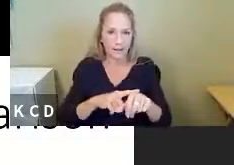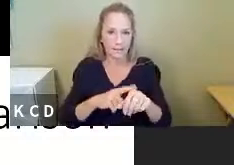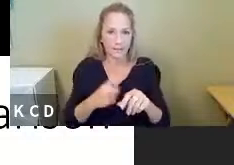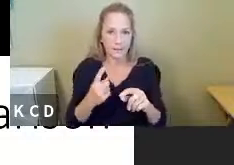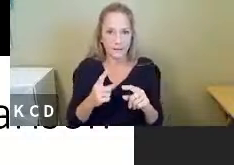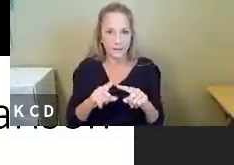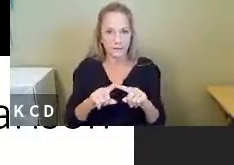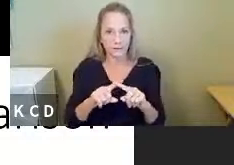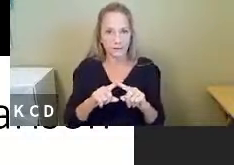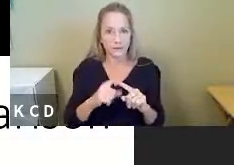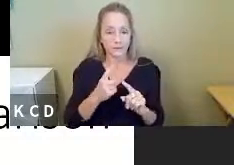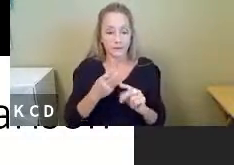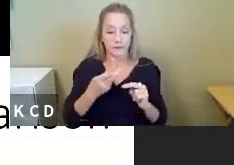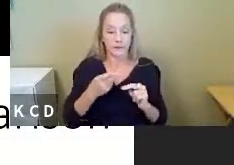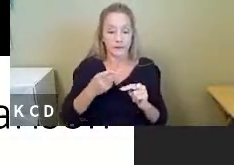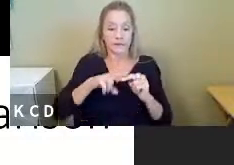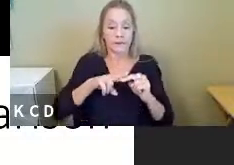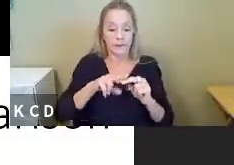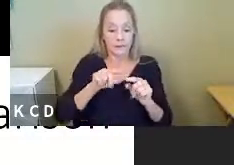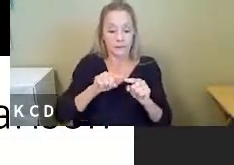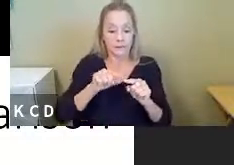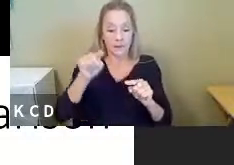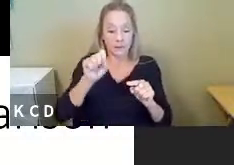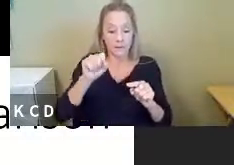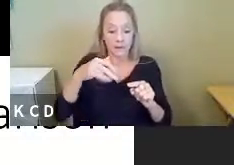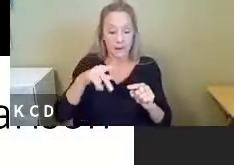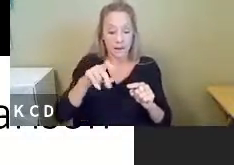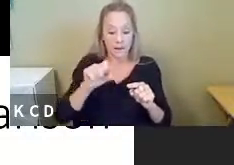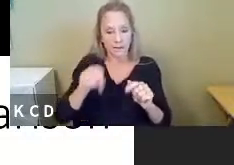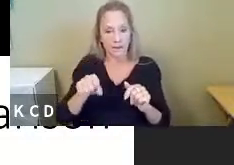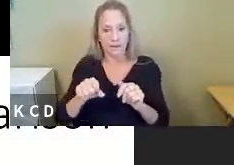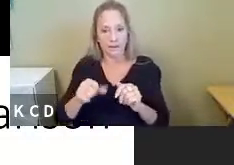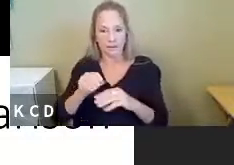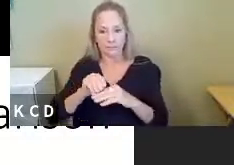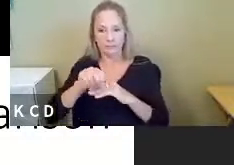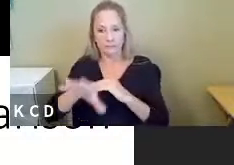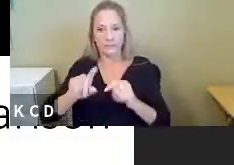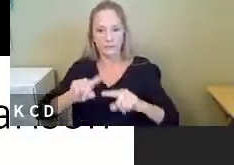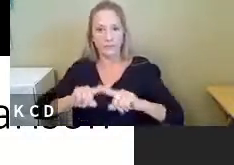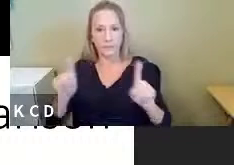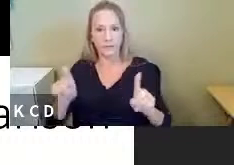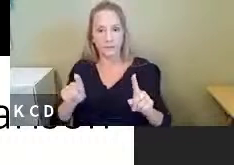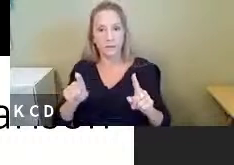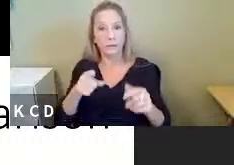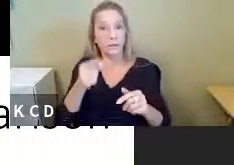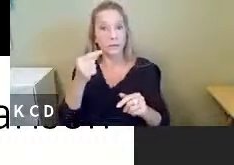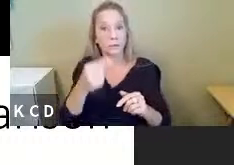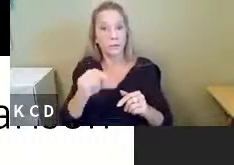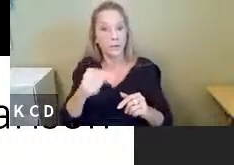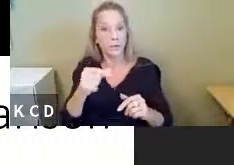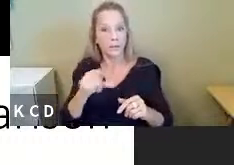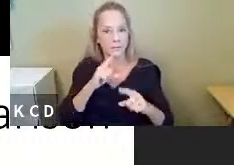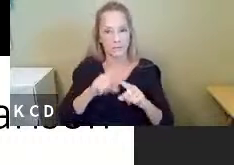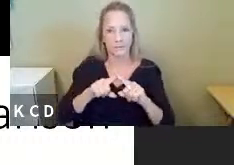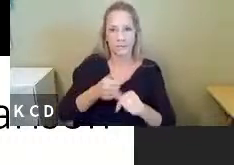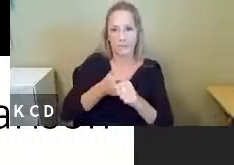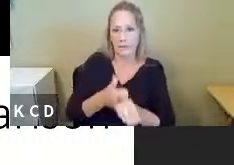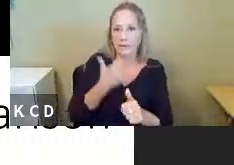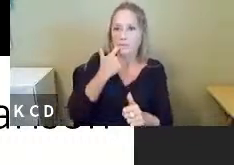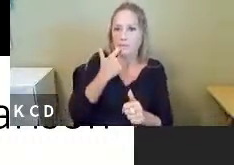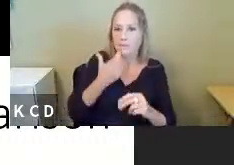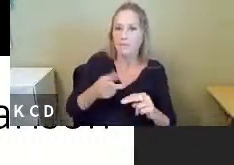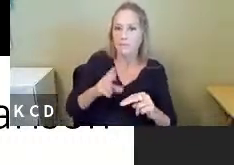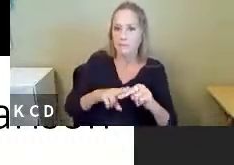a spike can make. But looks like the green there has got, based on this most recent growth, would have us